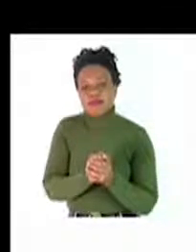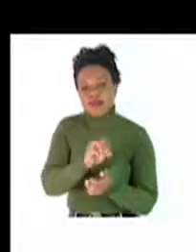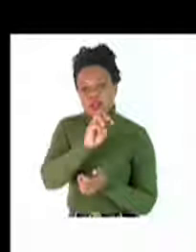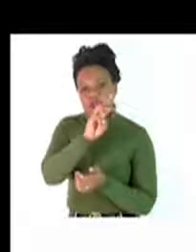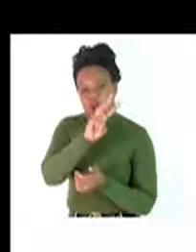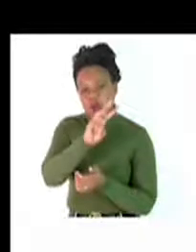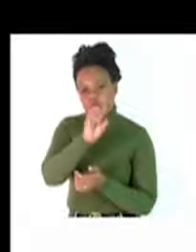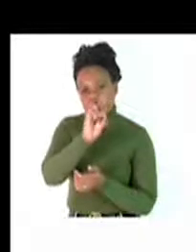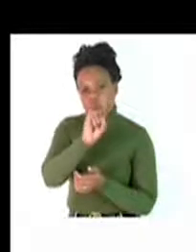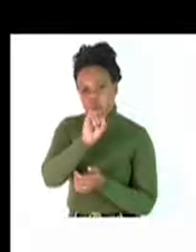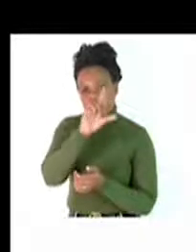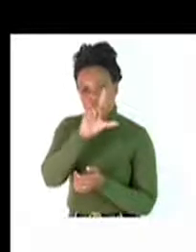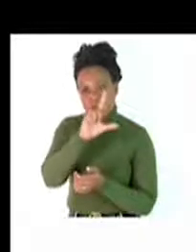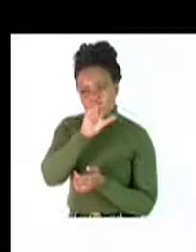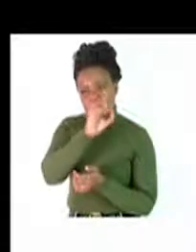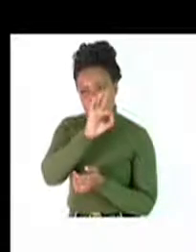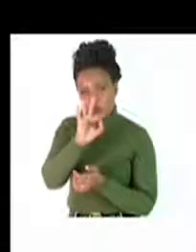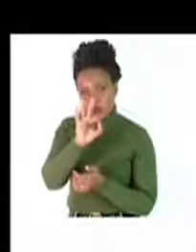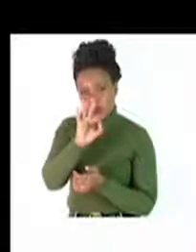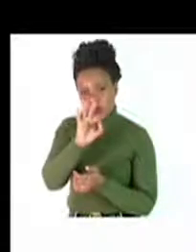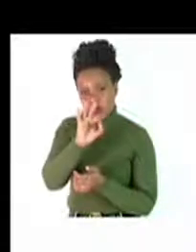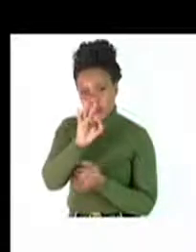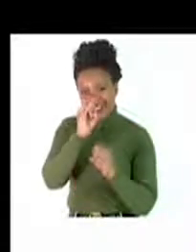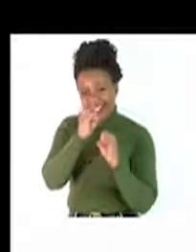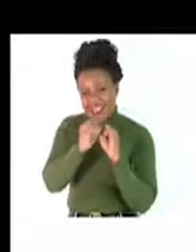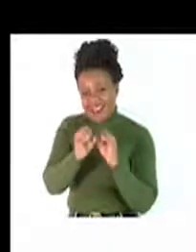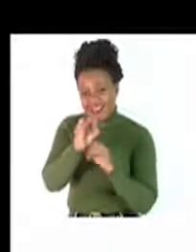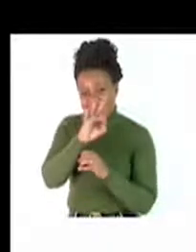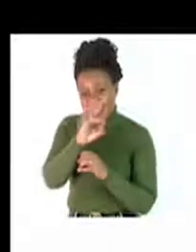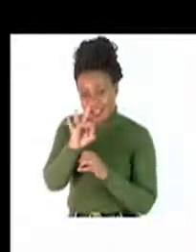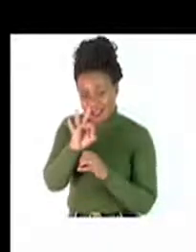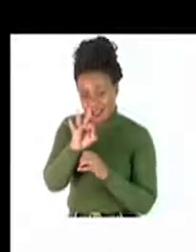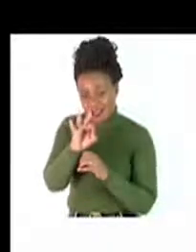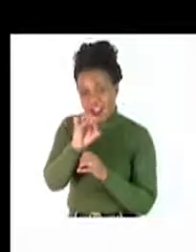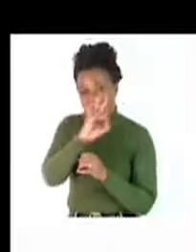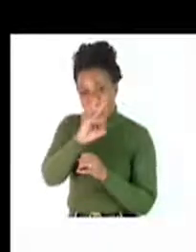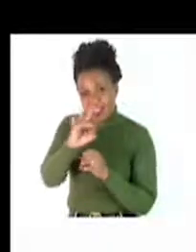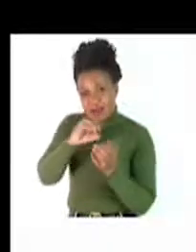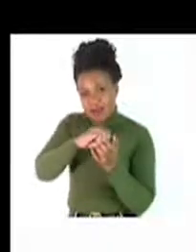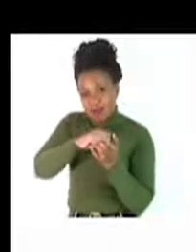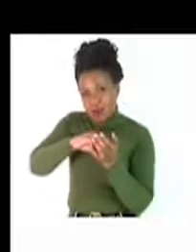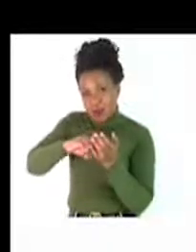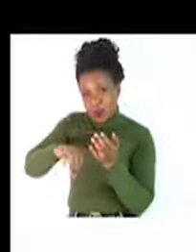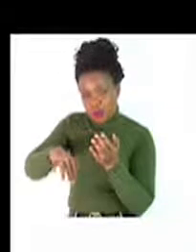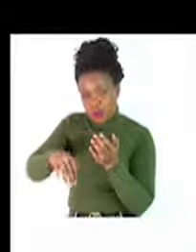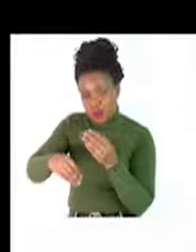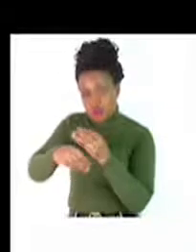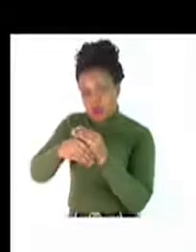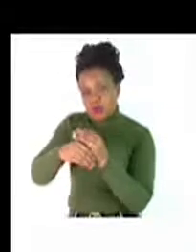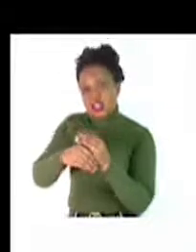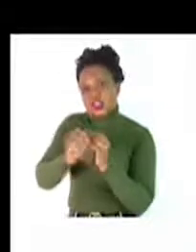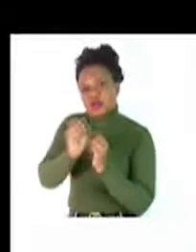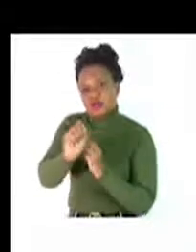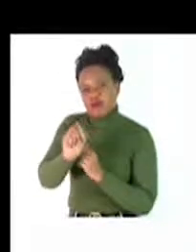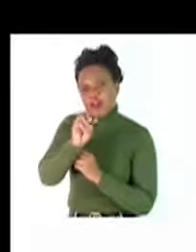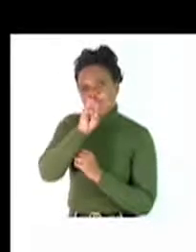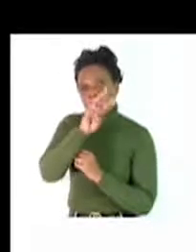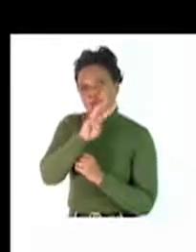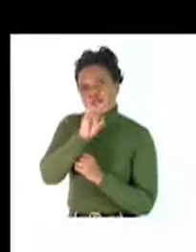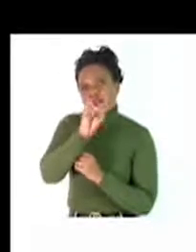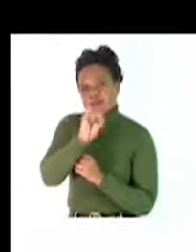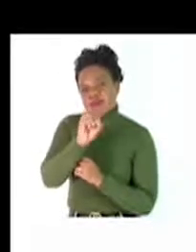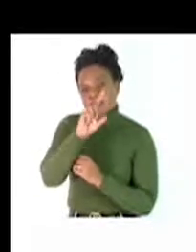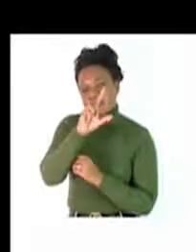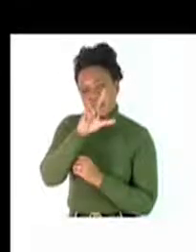wolf. It's ending with F. When there are many wolves, we